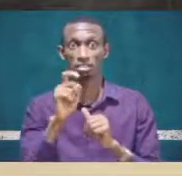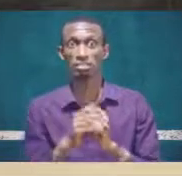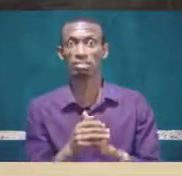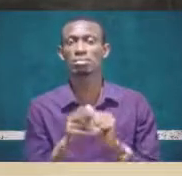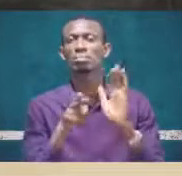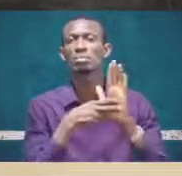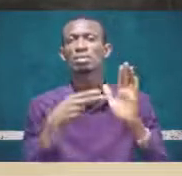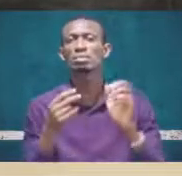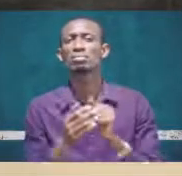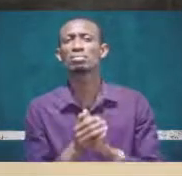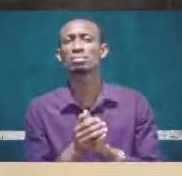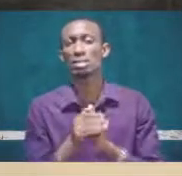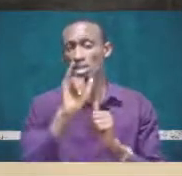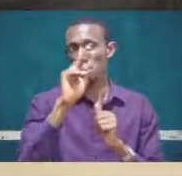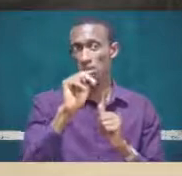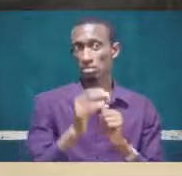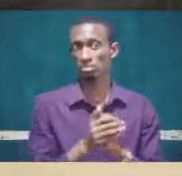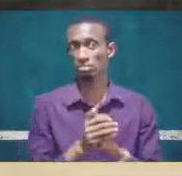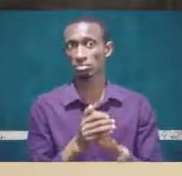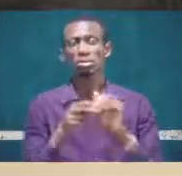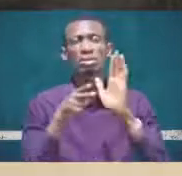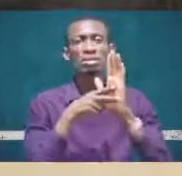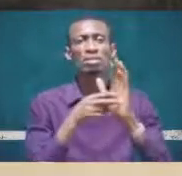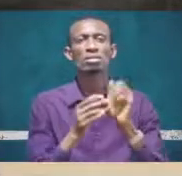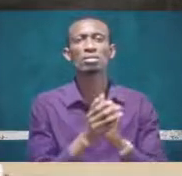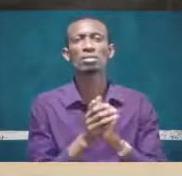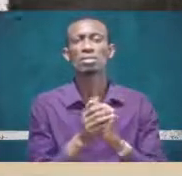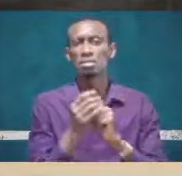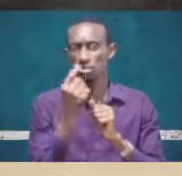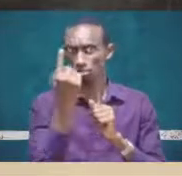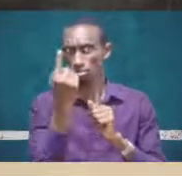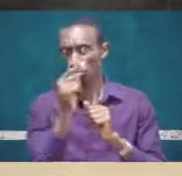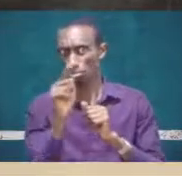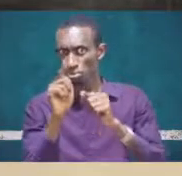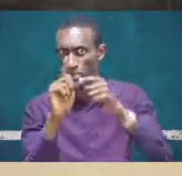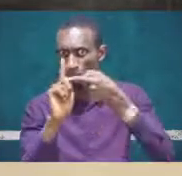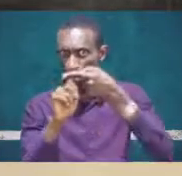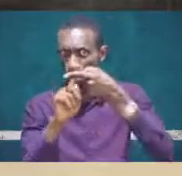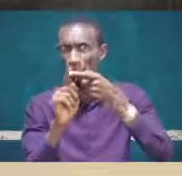be having in, which is equal to, this is positive here, it will be